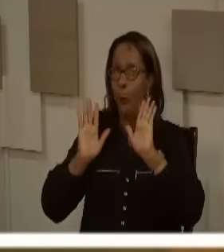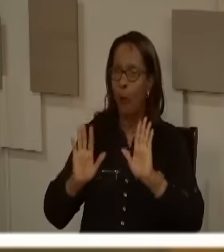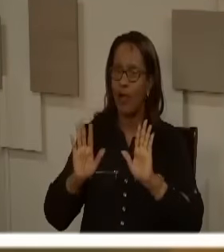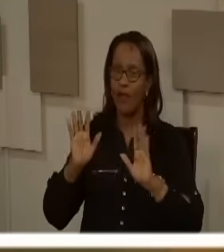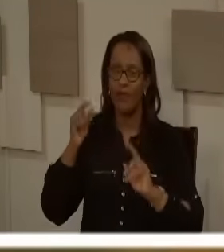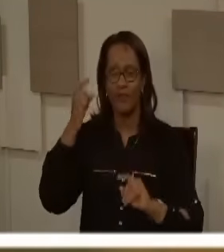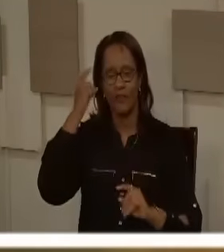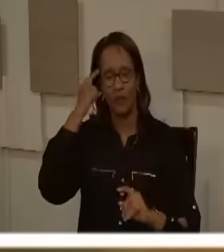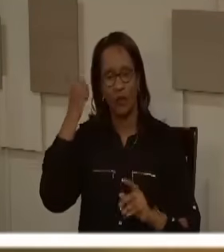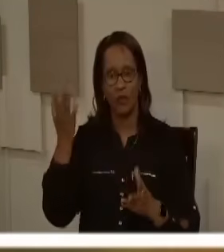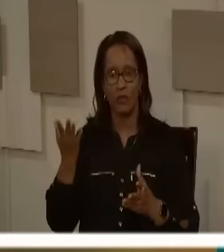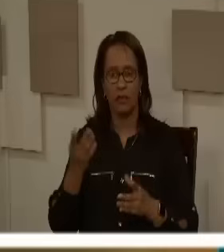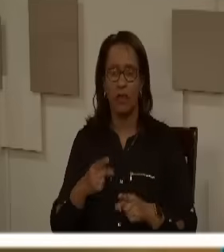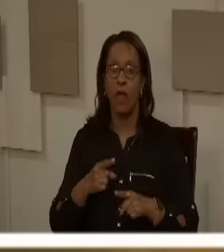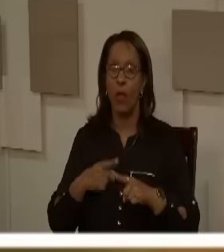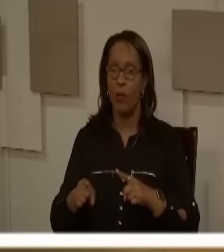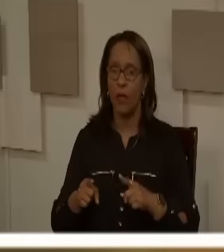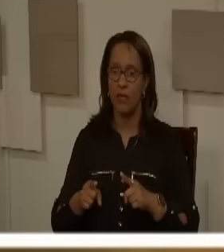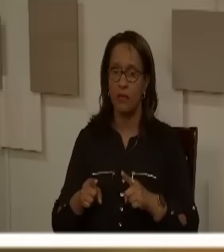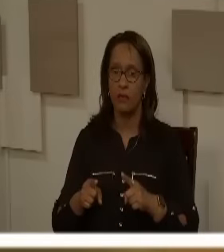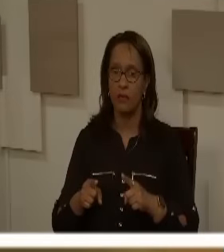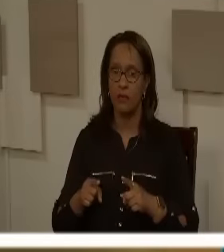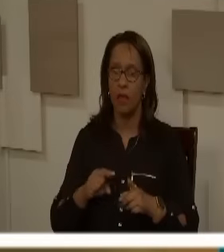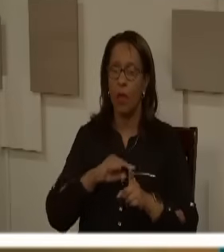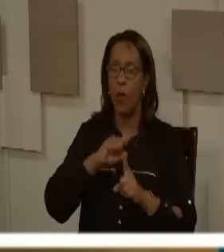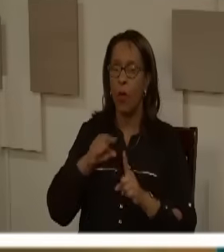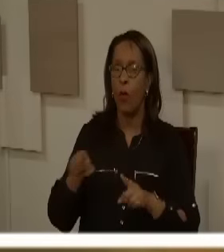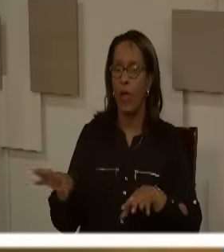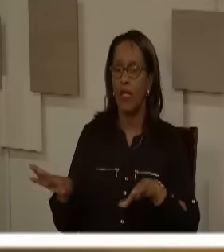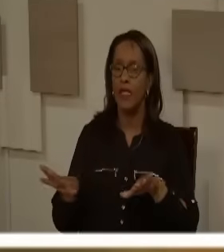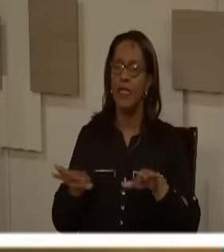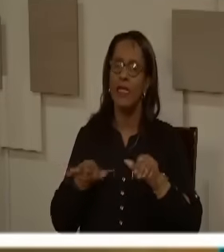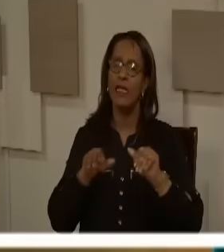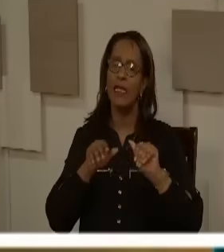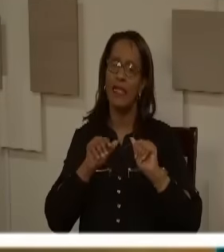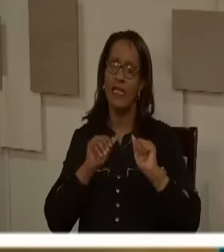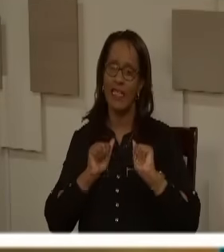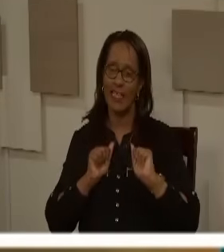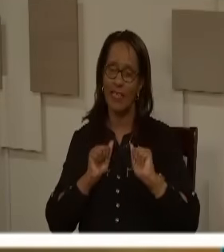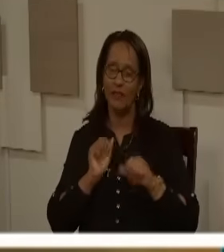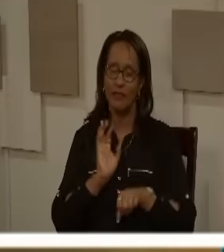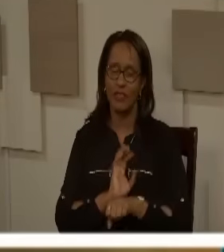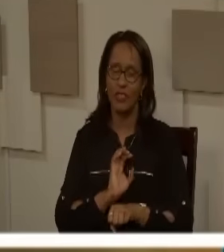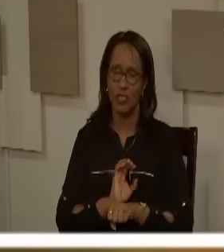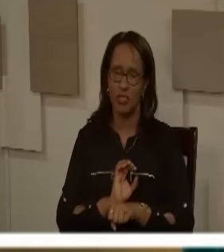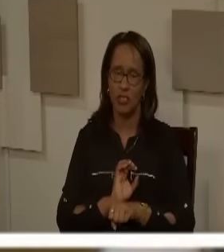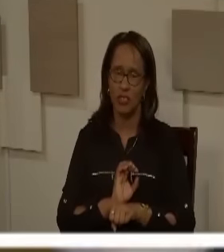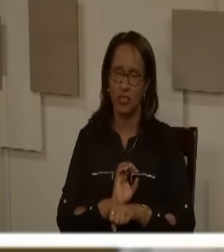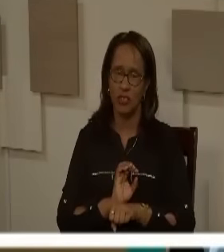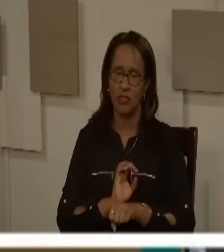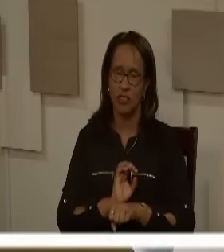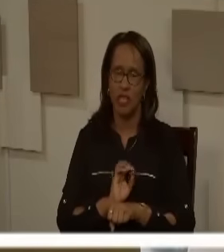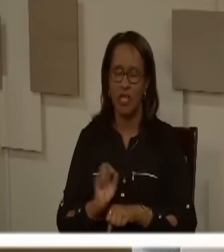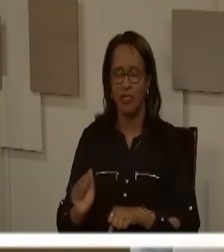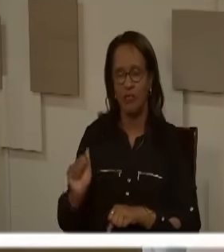When somebody gives you a bad drive, who do you say he is?